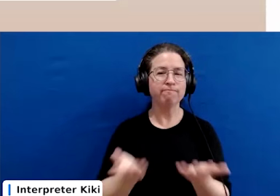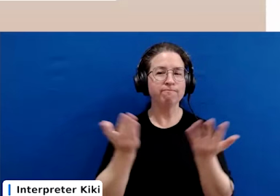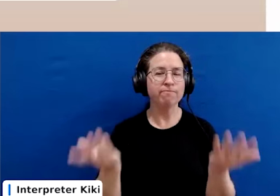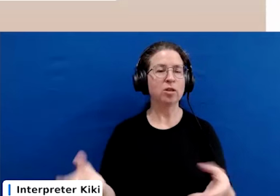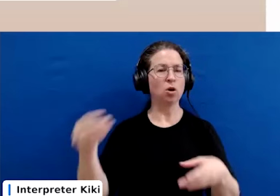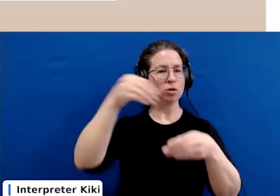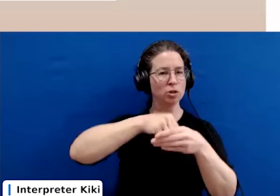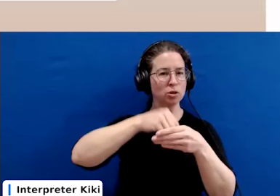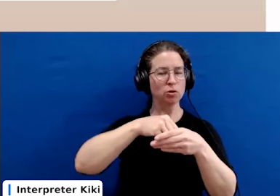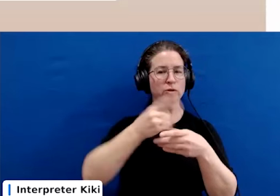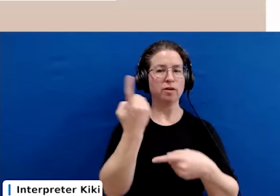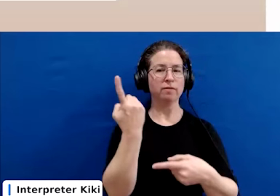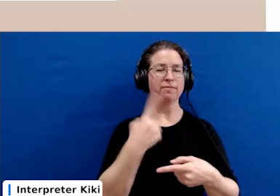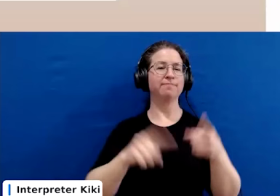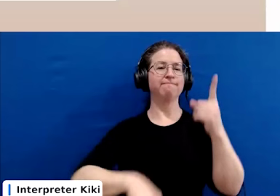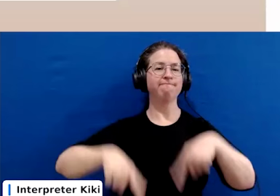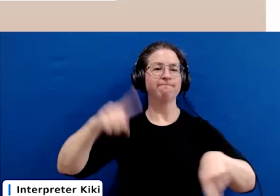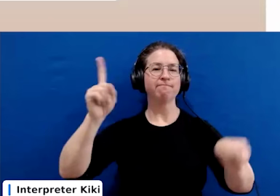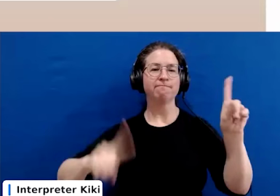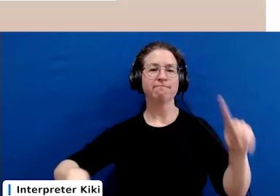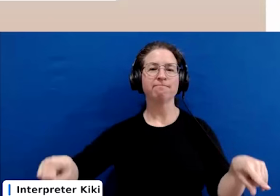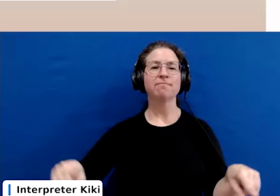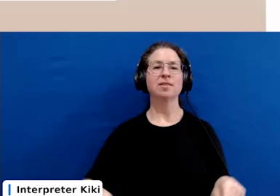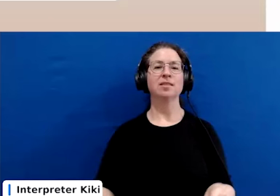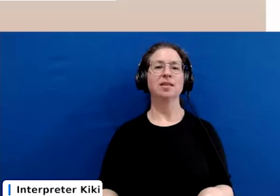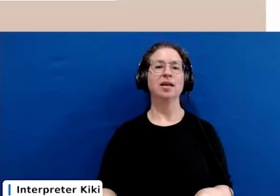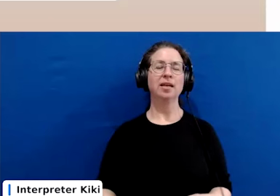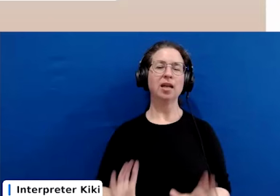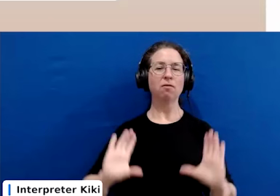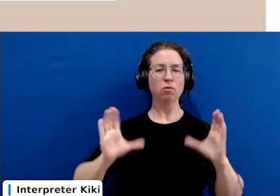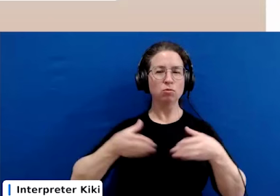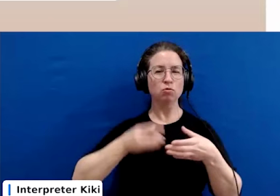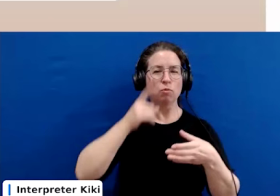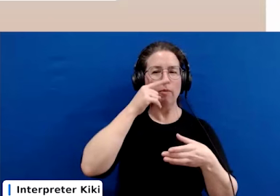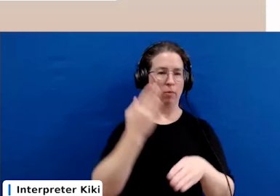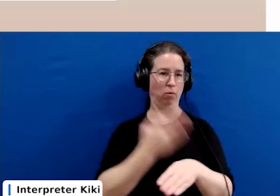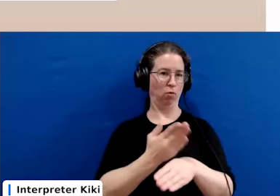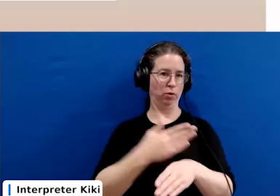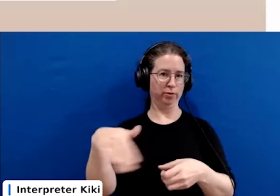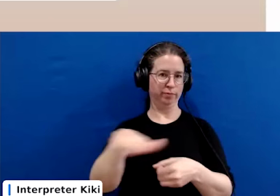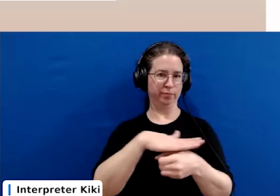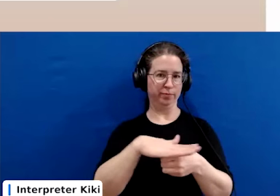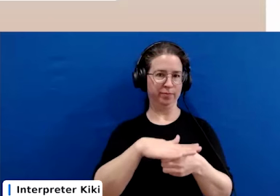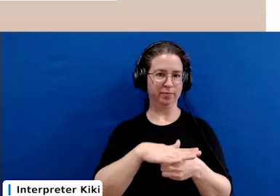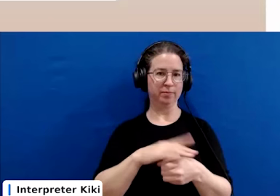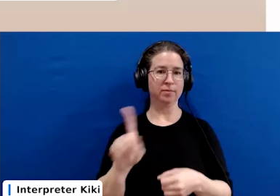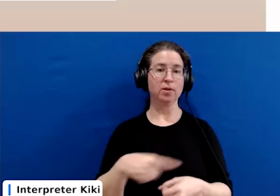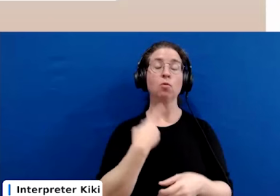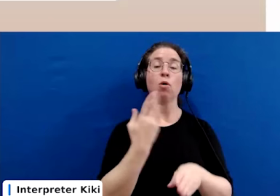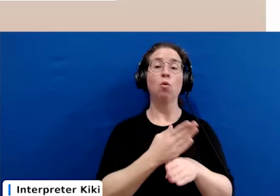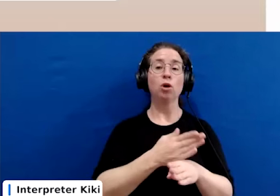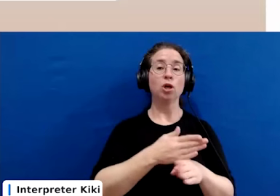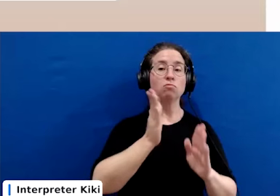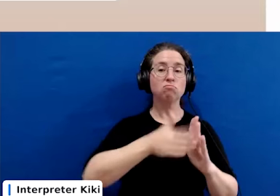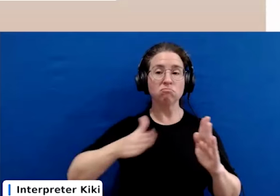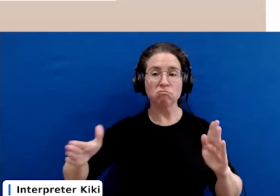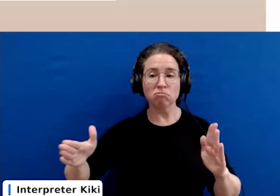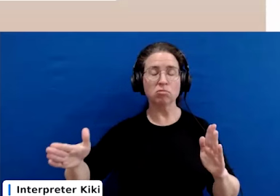the strategic goal that the Elevate program is most aligned with. ATSI operates across industry,